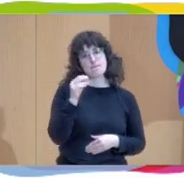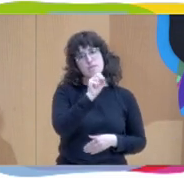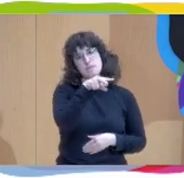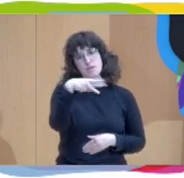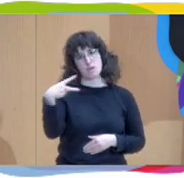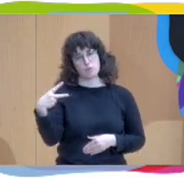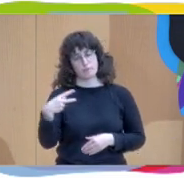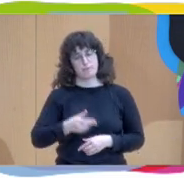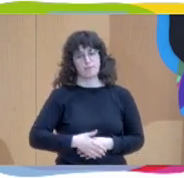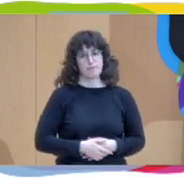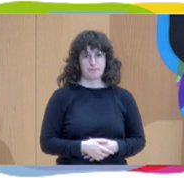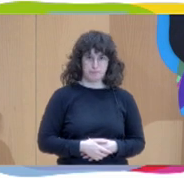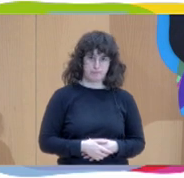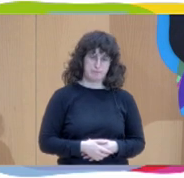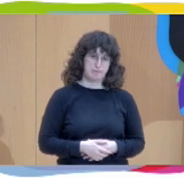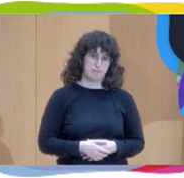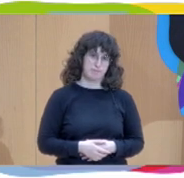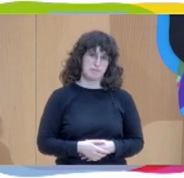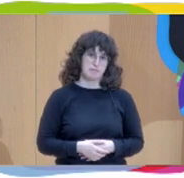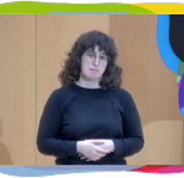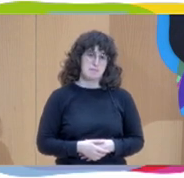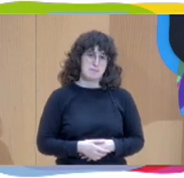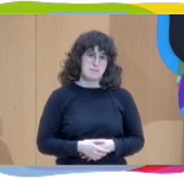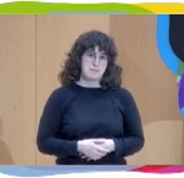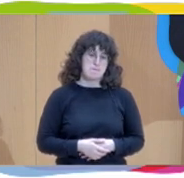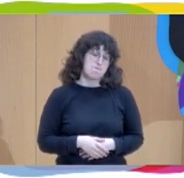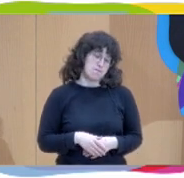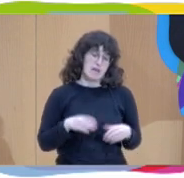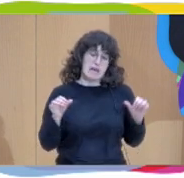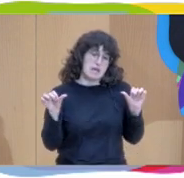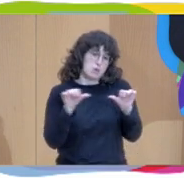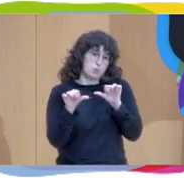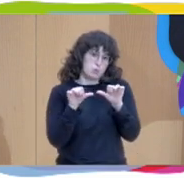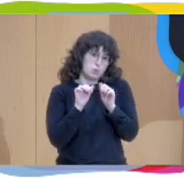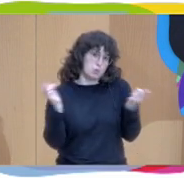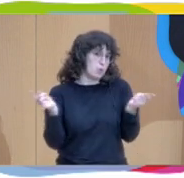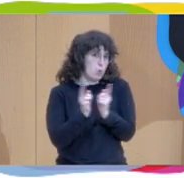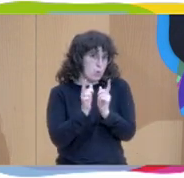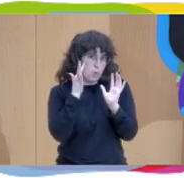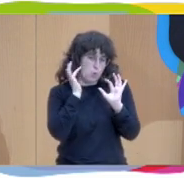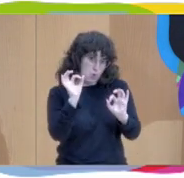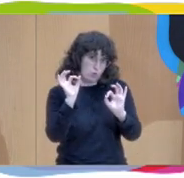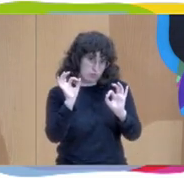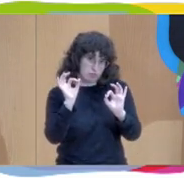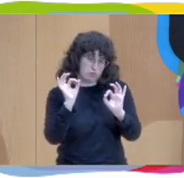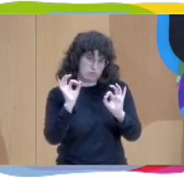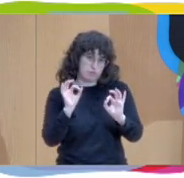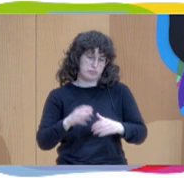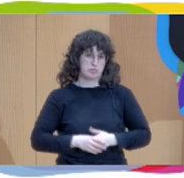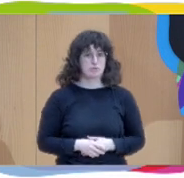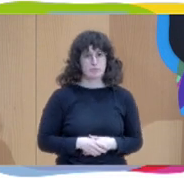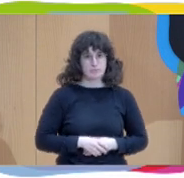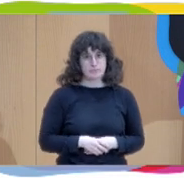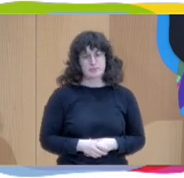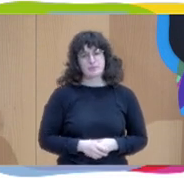We have heard that it was much shorter training than the group A. It lasted four months